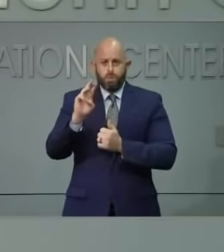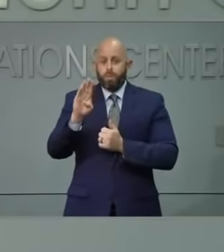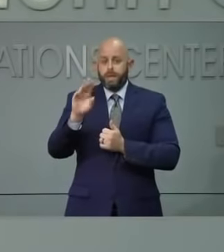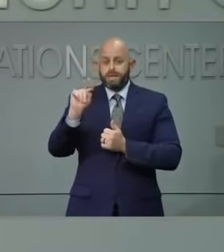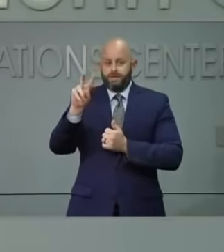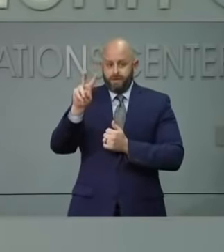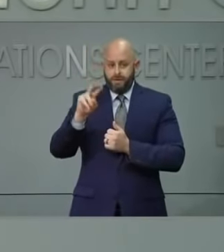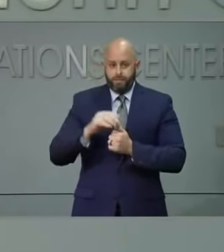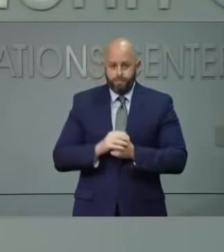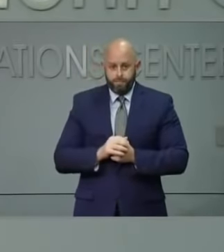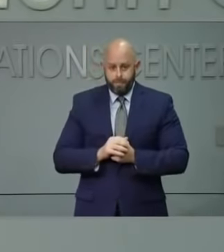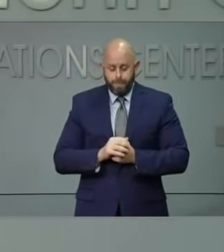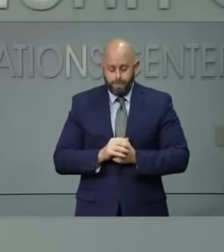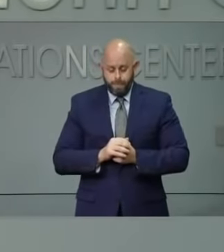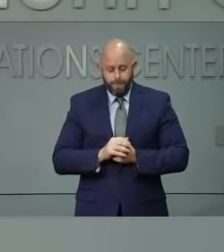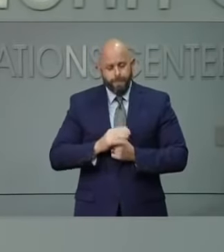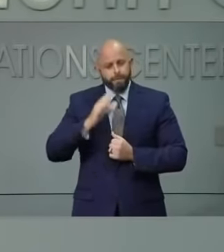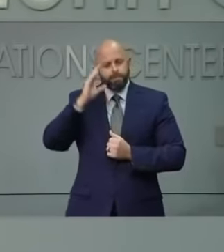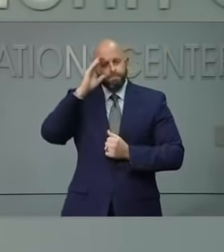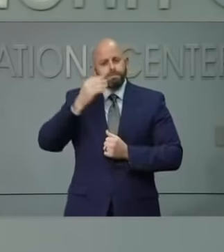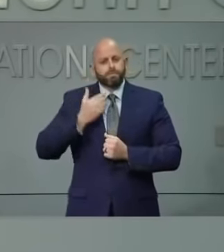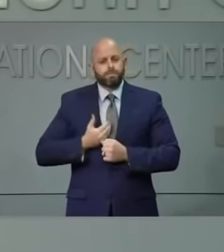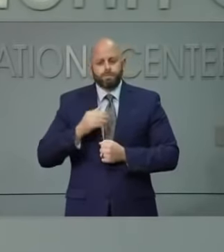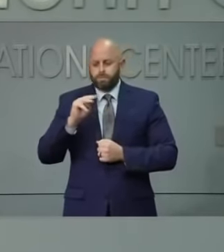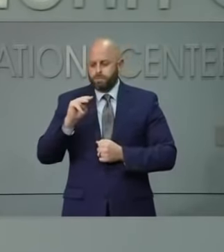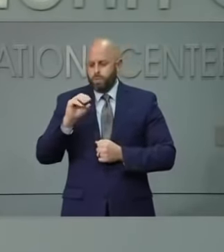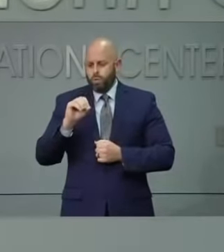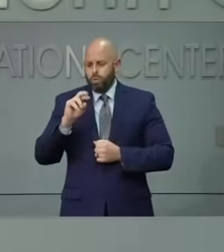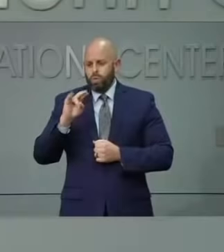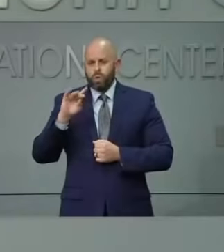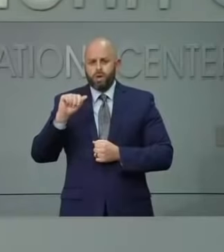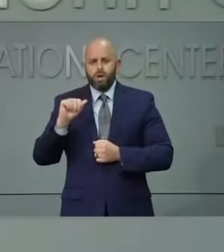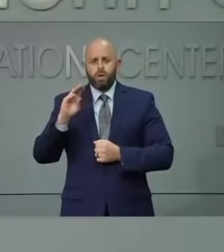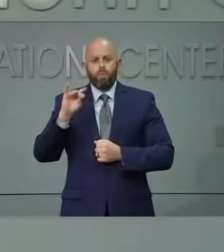Good afternoon, Governor. This is Maureen O'Boyle from WBTV. We were